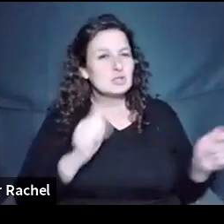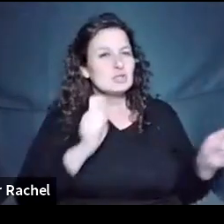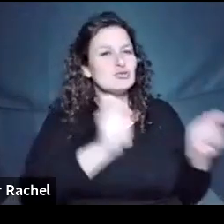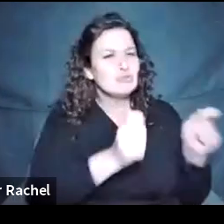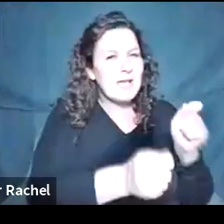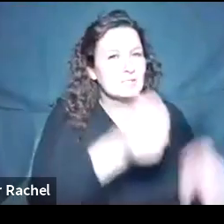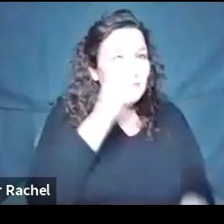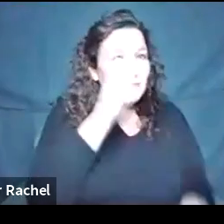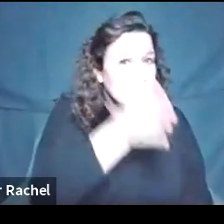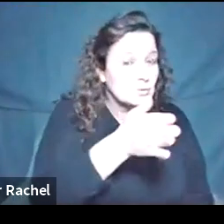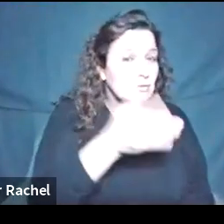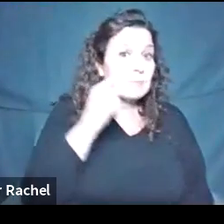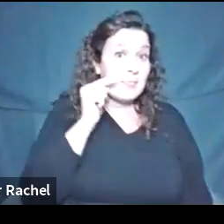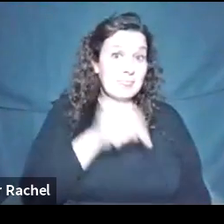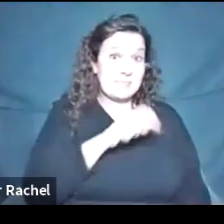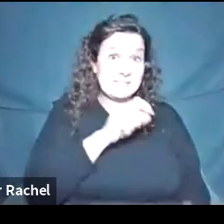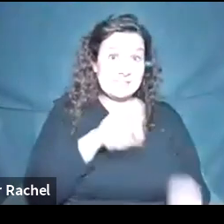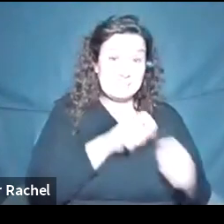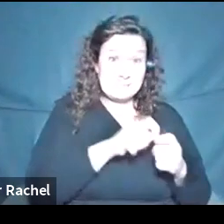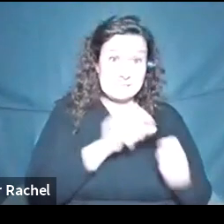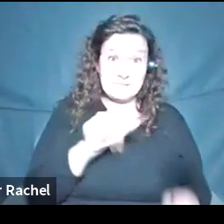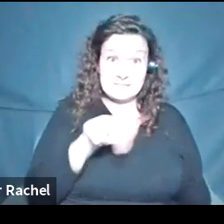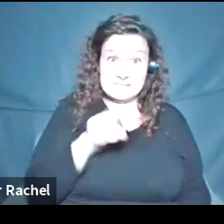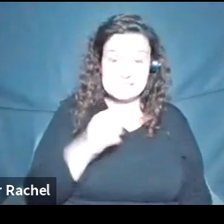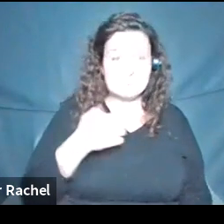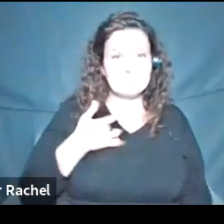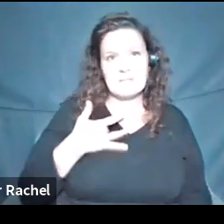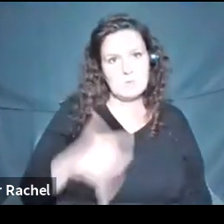for this particular scene, you don't want to do that.